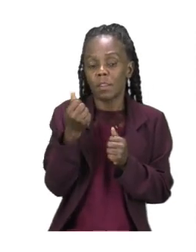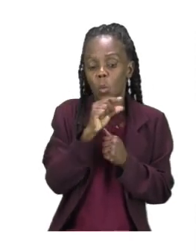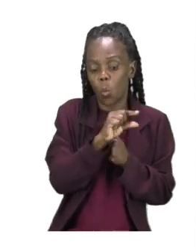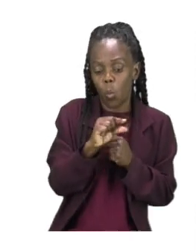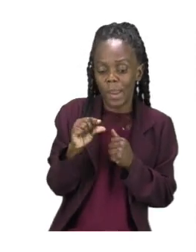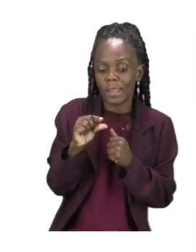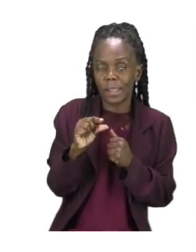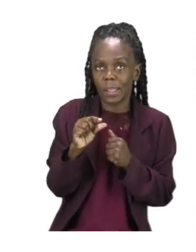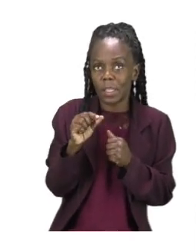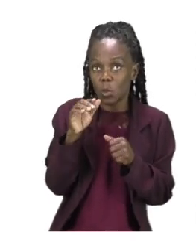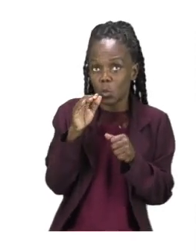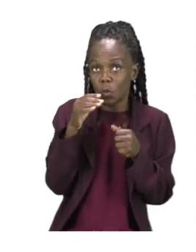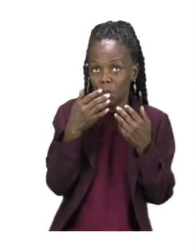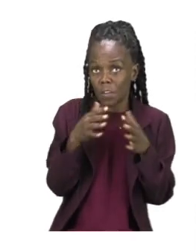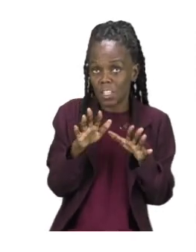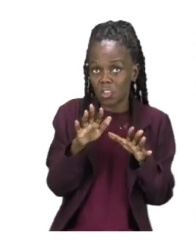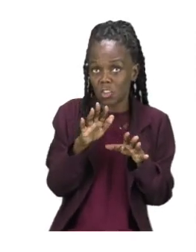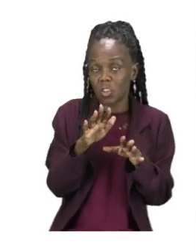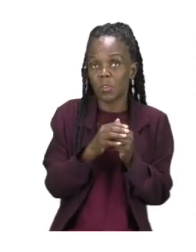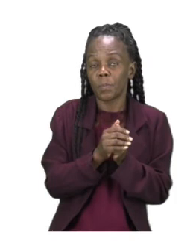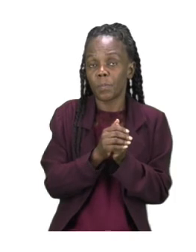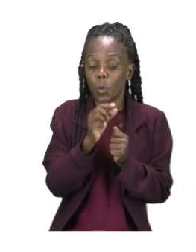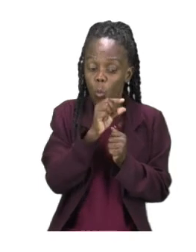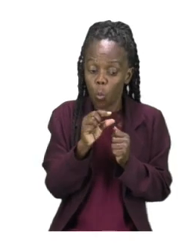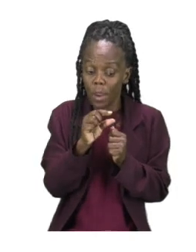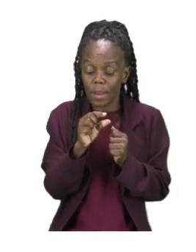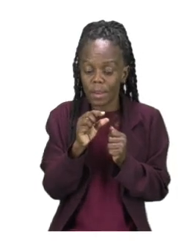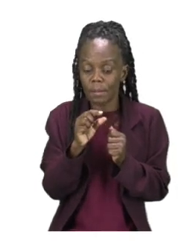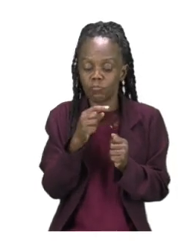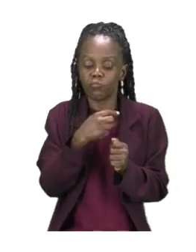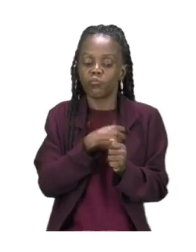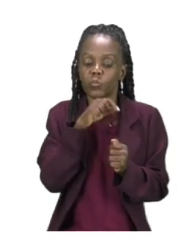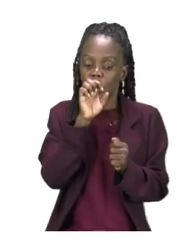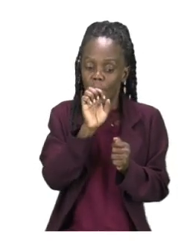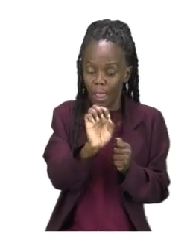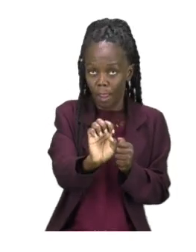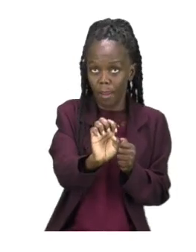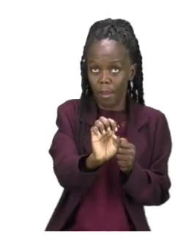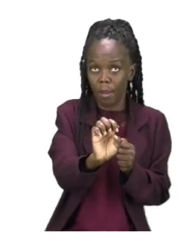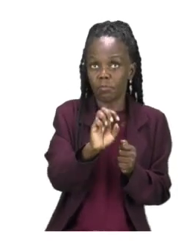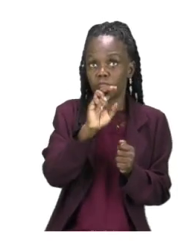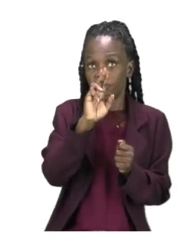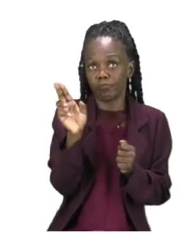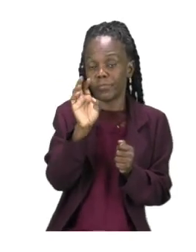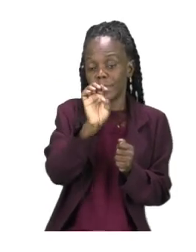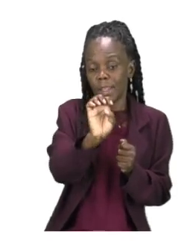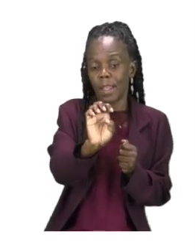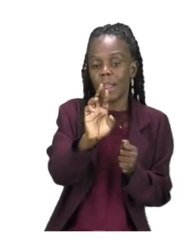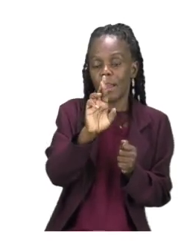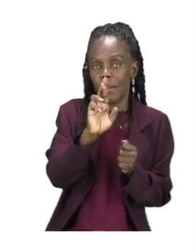complete this sentence is the word her. Her friends